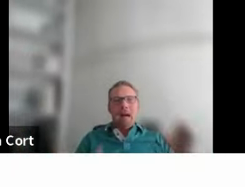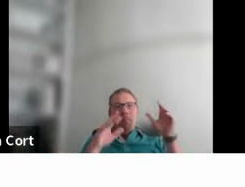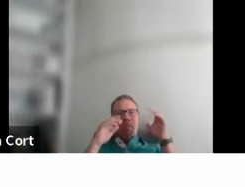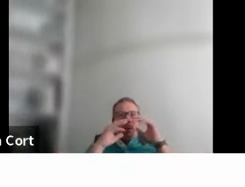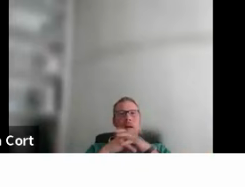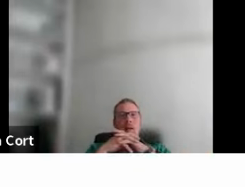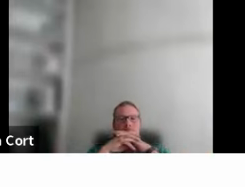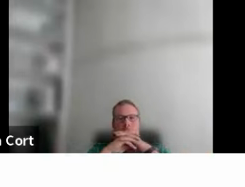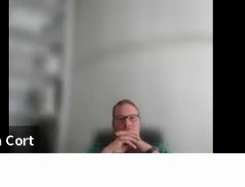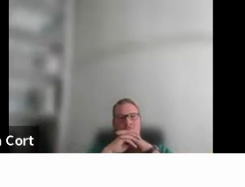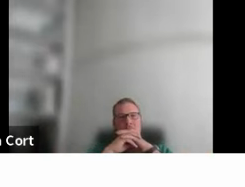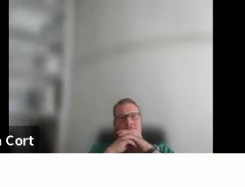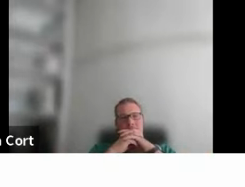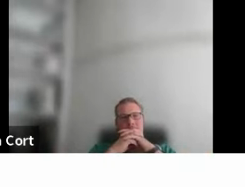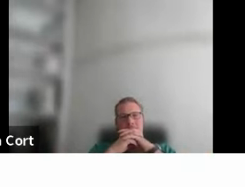going to stop